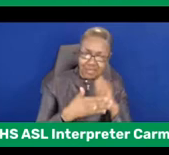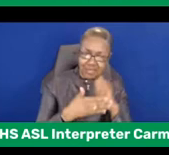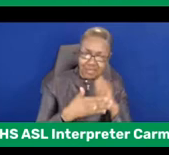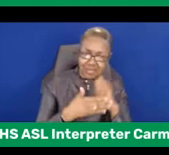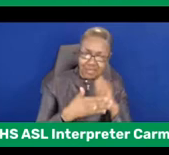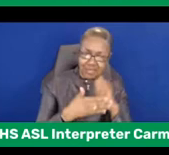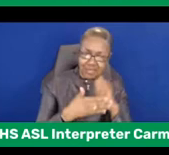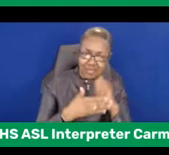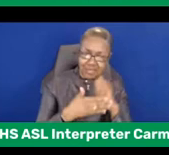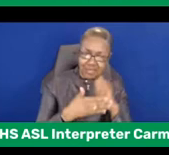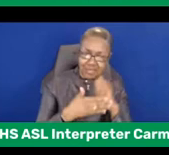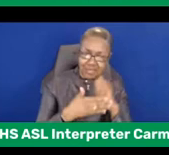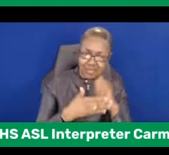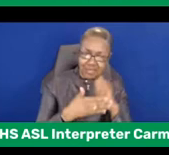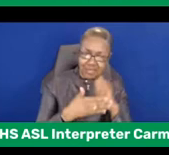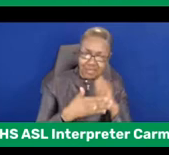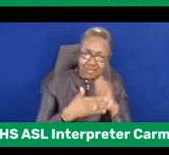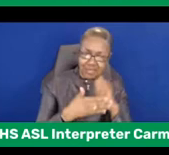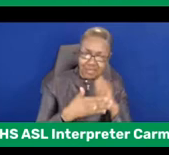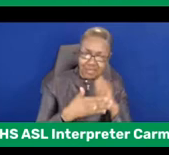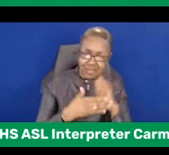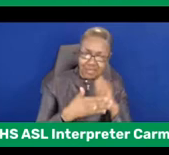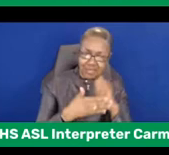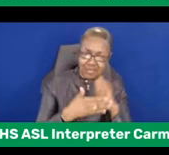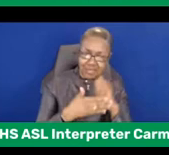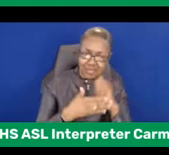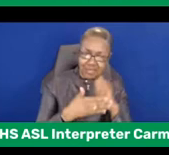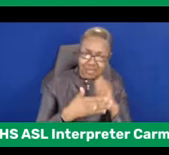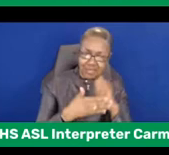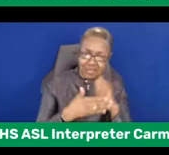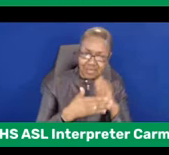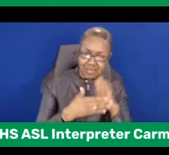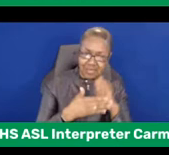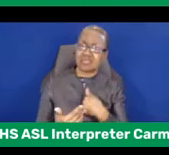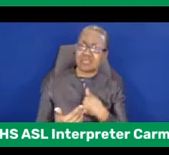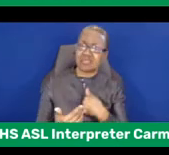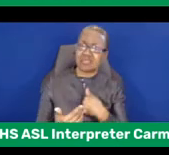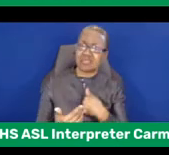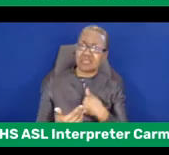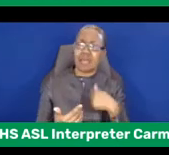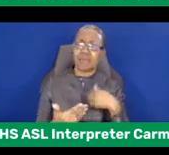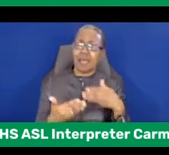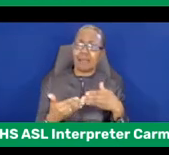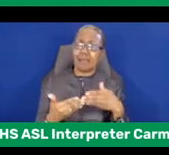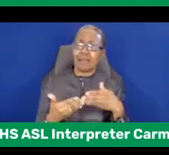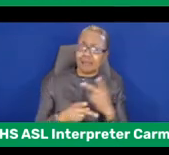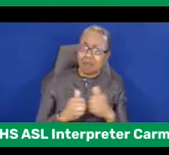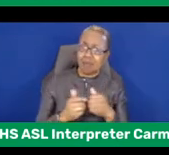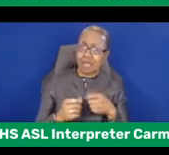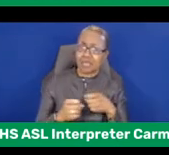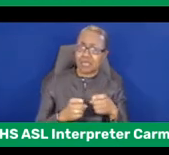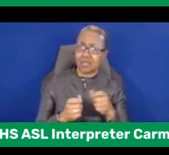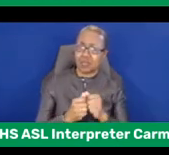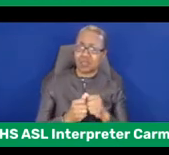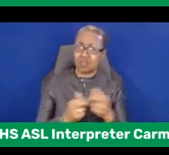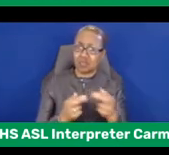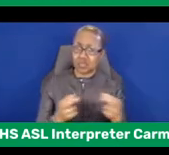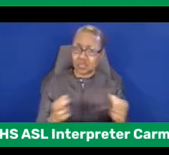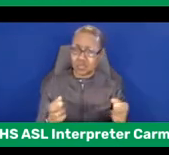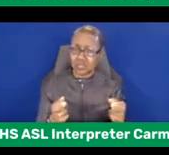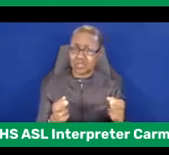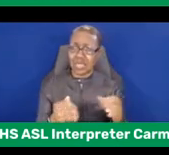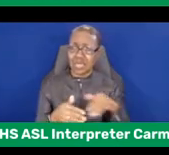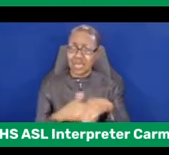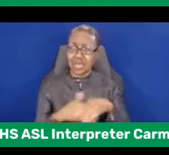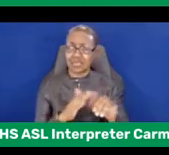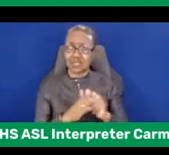so I inevitably have to ask myself, am I gatekeeping? How am I dealing with these resources and access to this network that